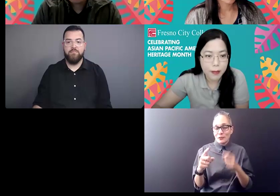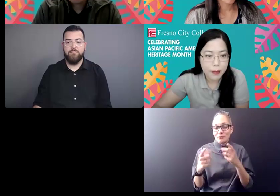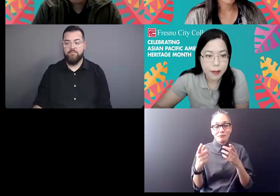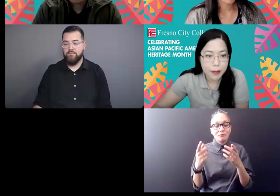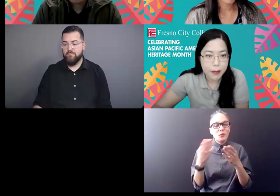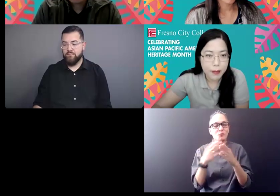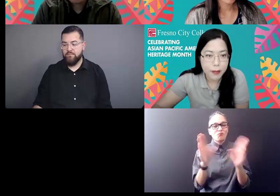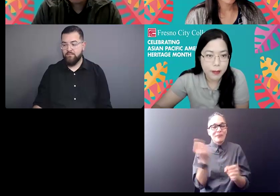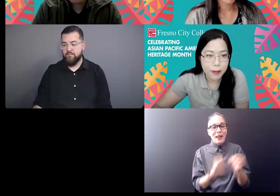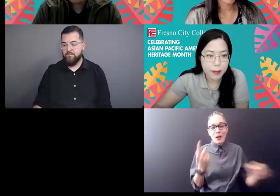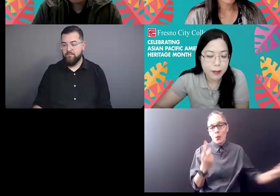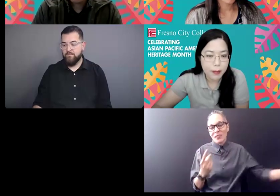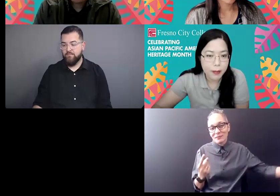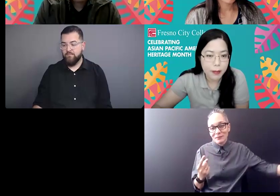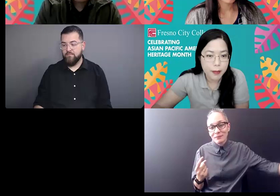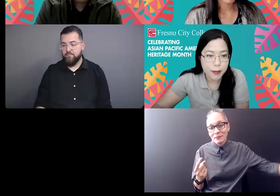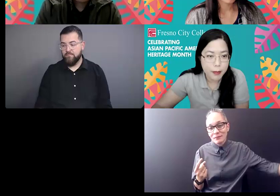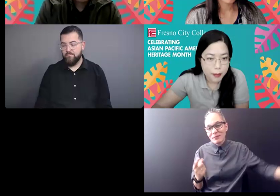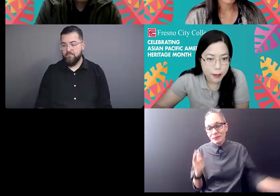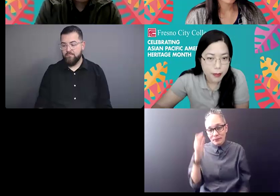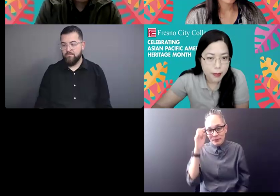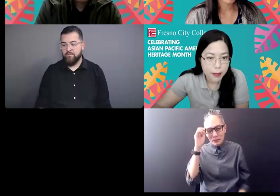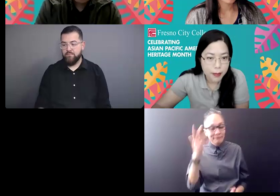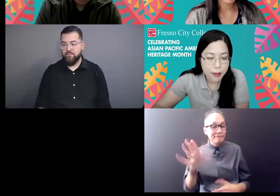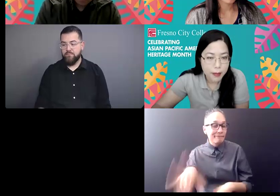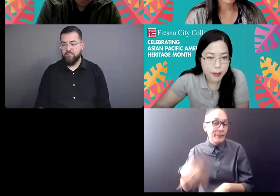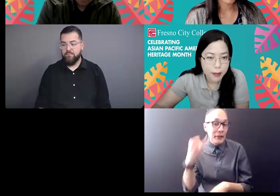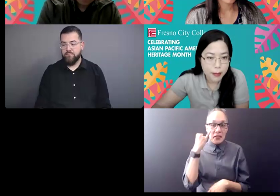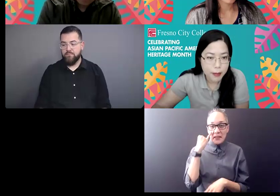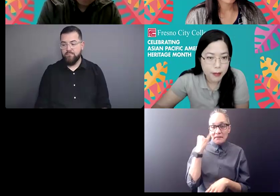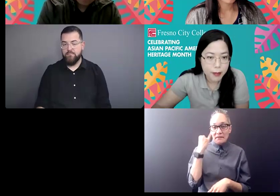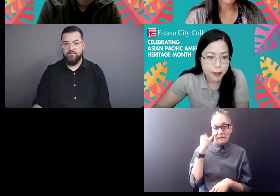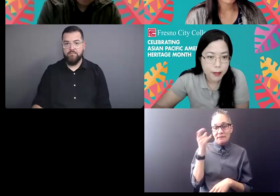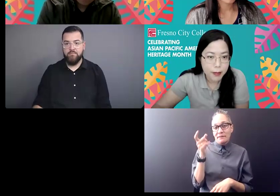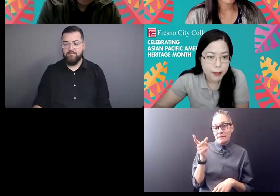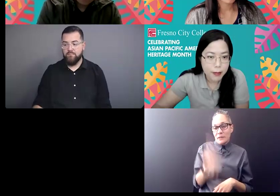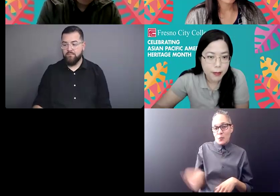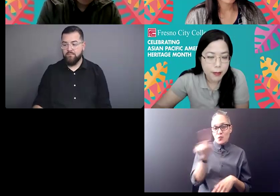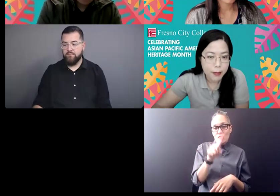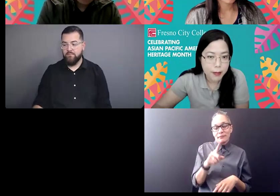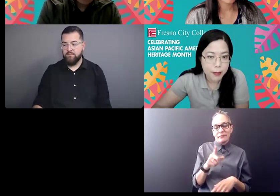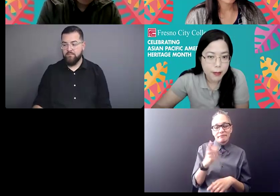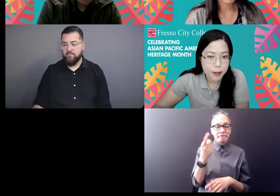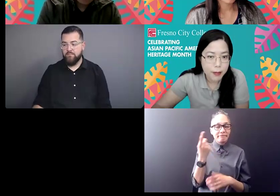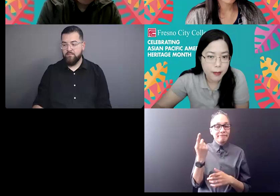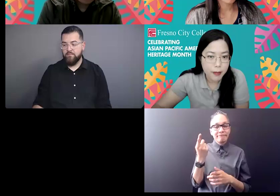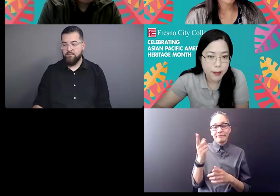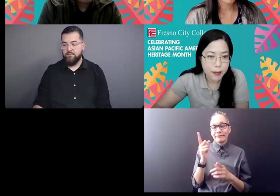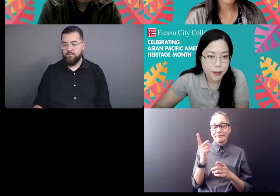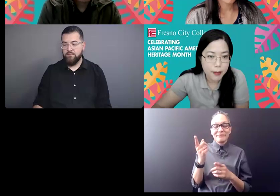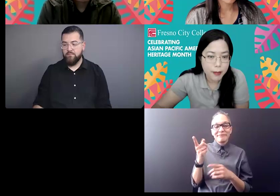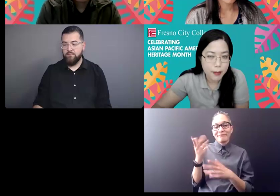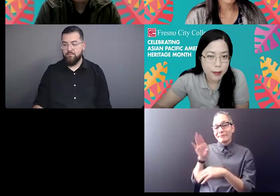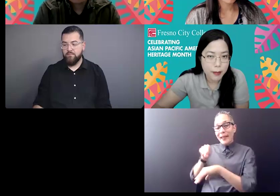to any of the panelists, but if you could give advice to